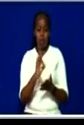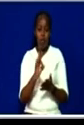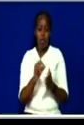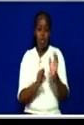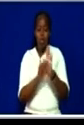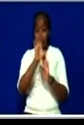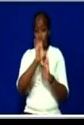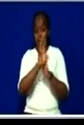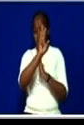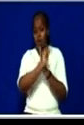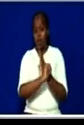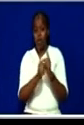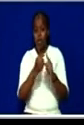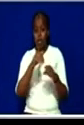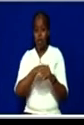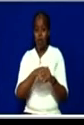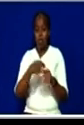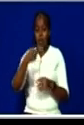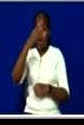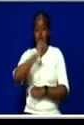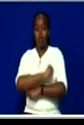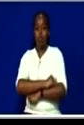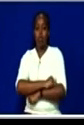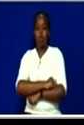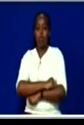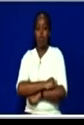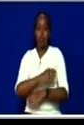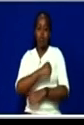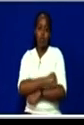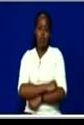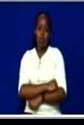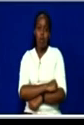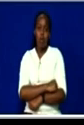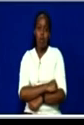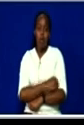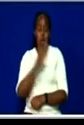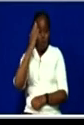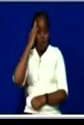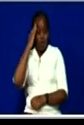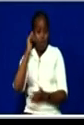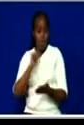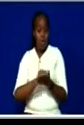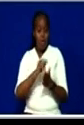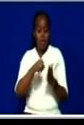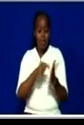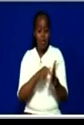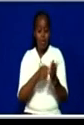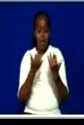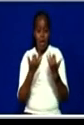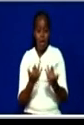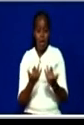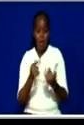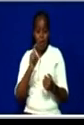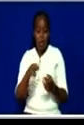in your secondary or in the secondary school. Note, this is now you relate or